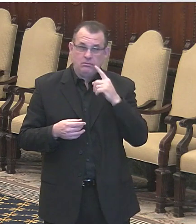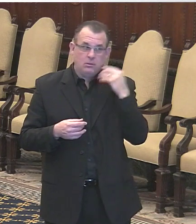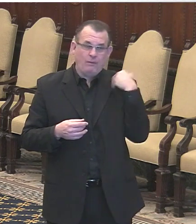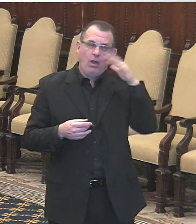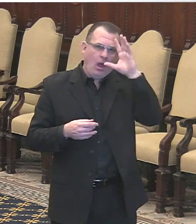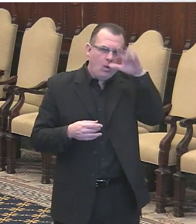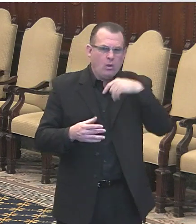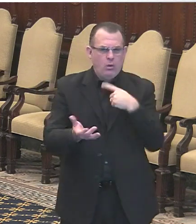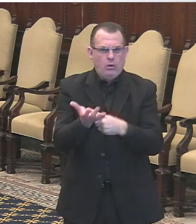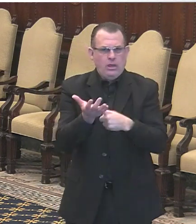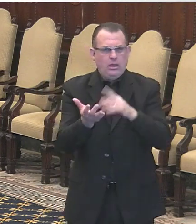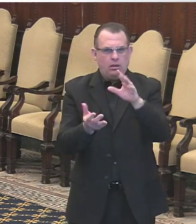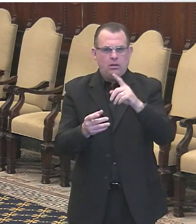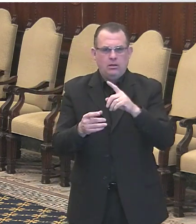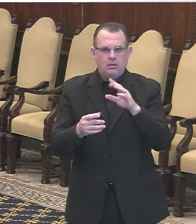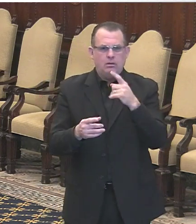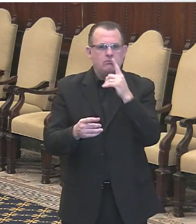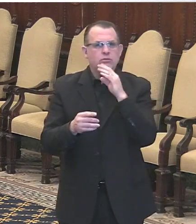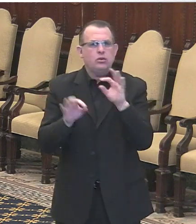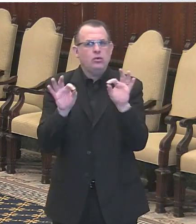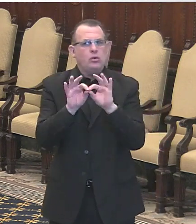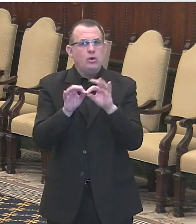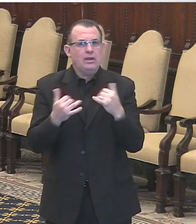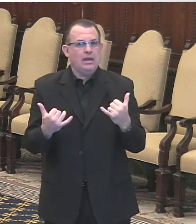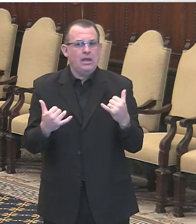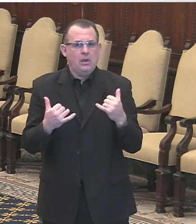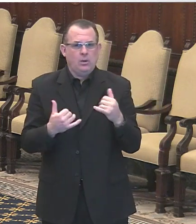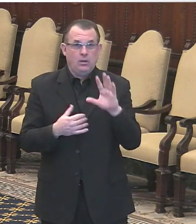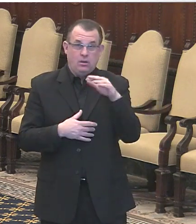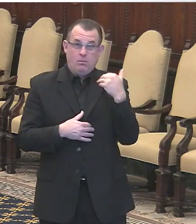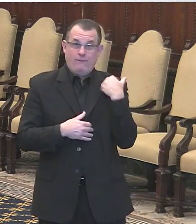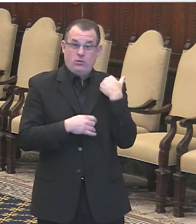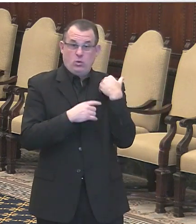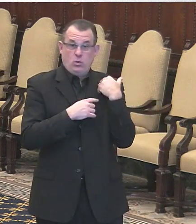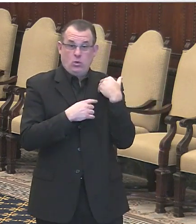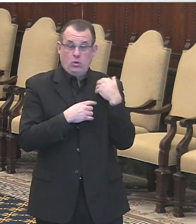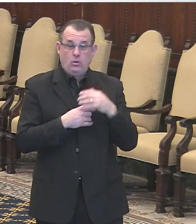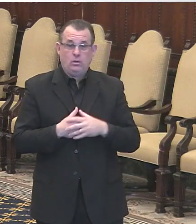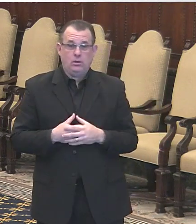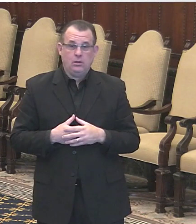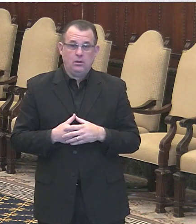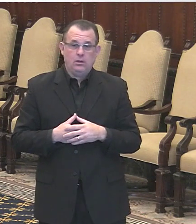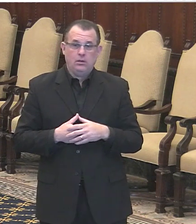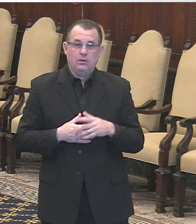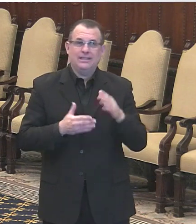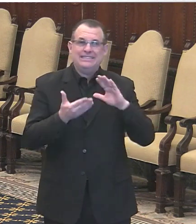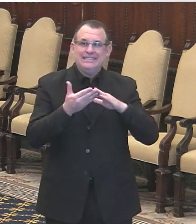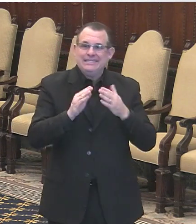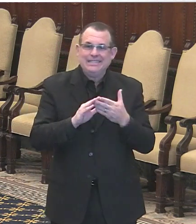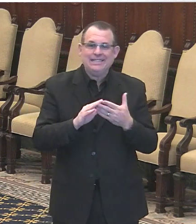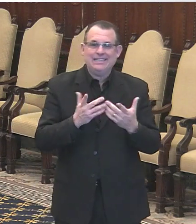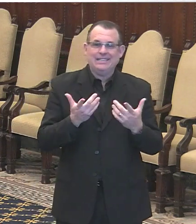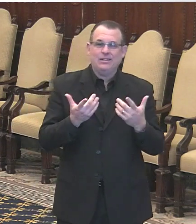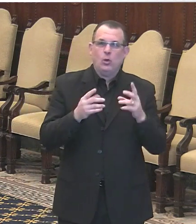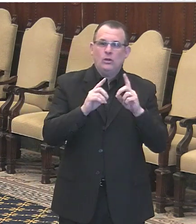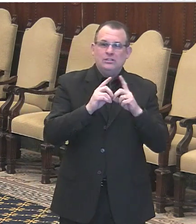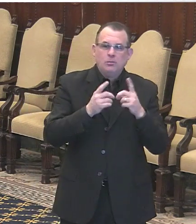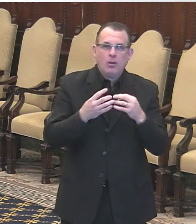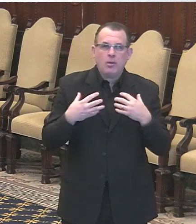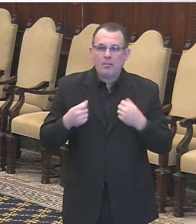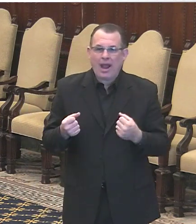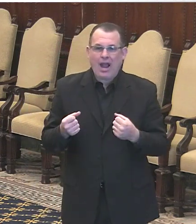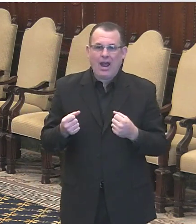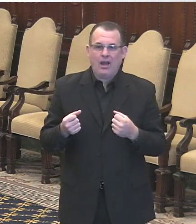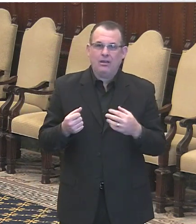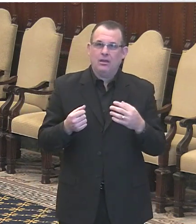even more urgent that there is some edict from the city or direction from the Department of Health that if you